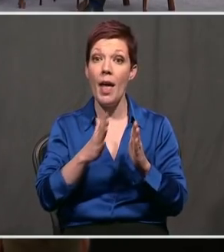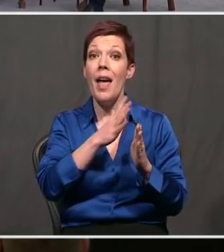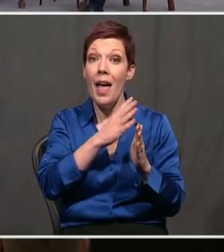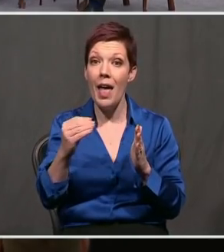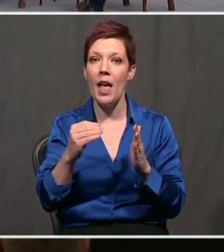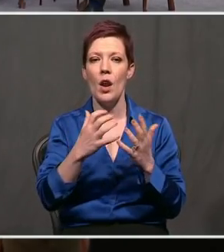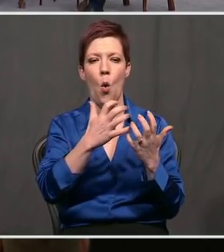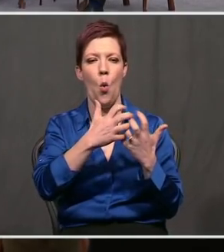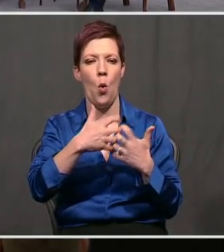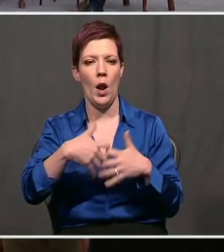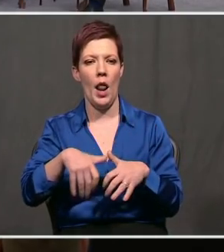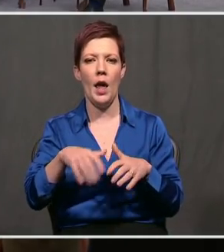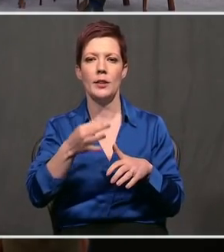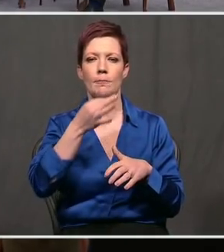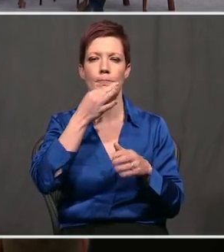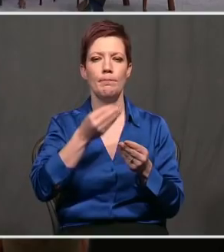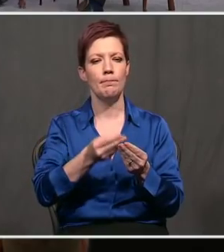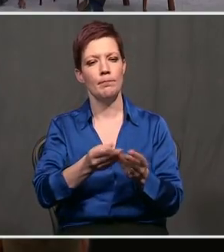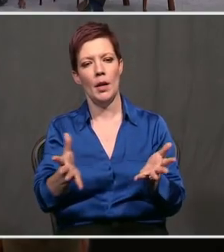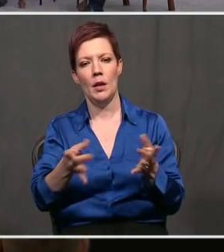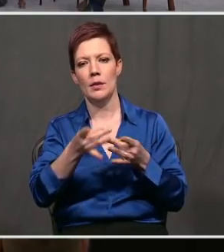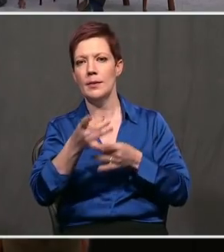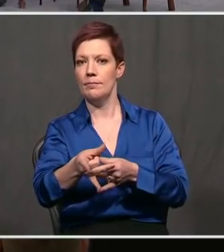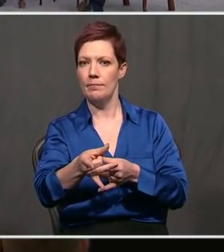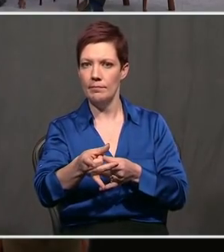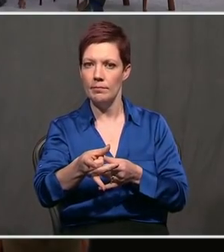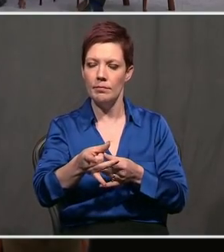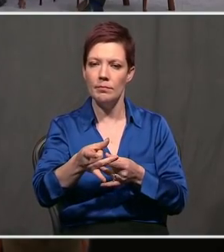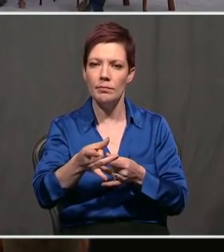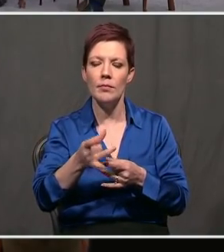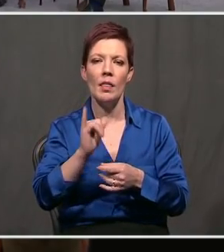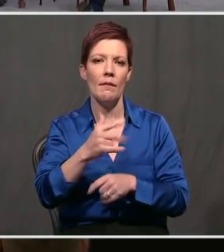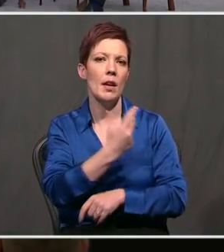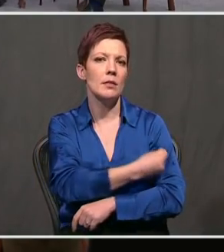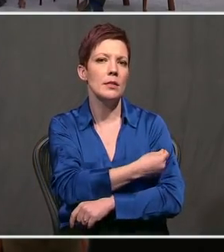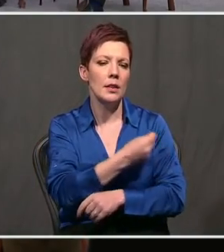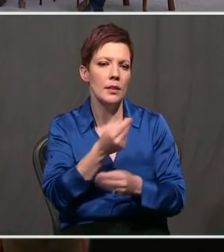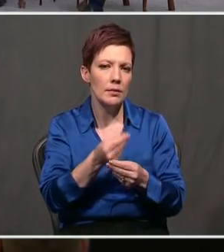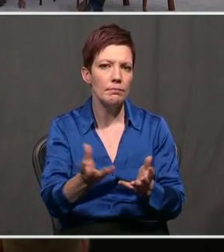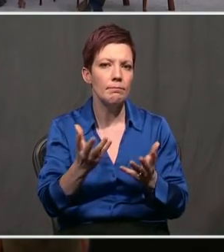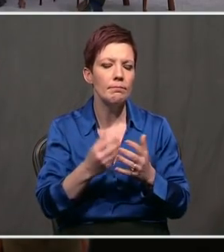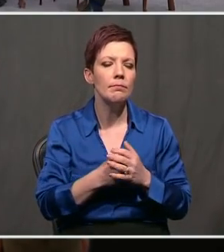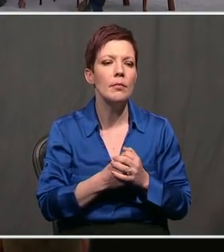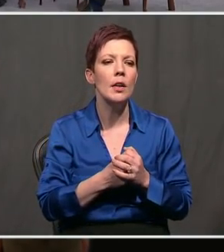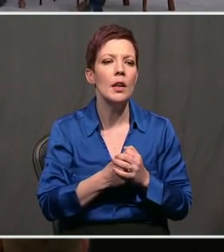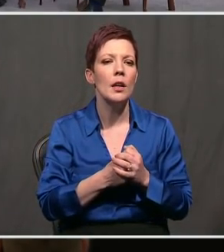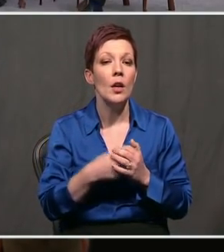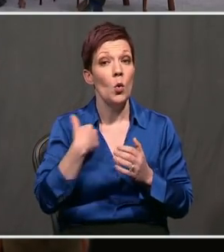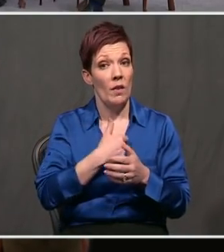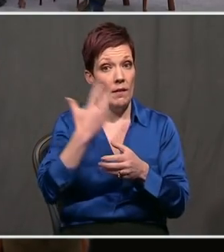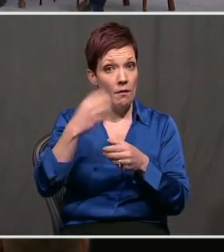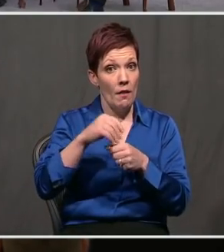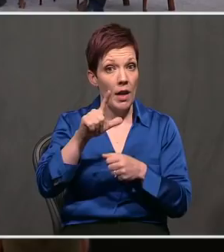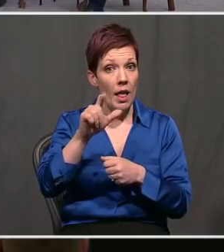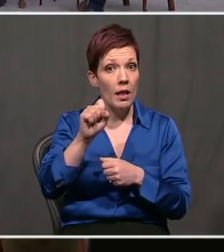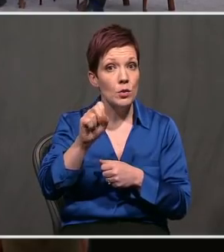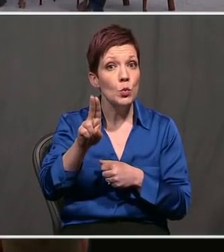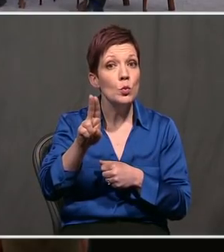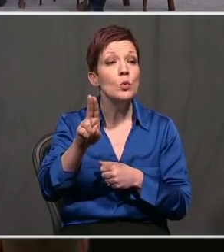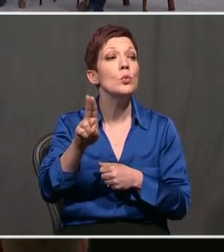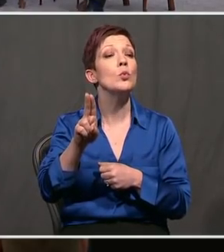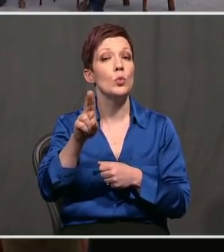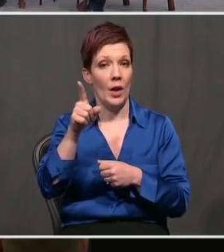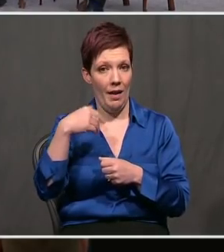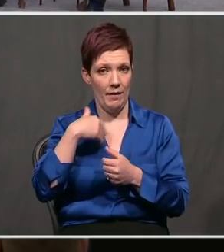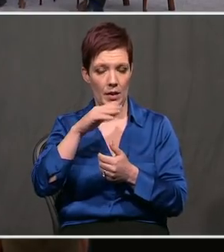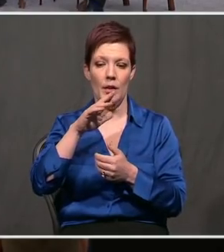we receive and distribute and actually administer these vaccines. And so we've involved LSU. They have the National Center